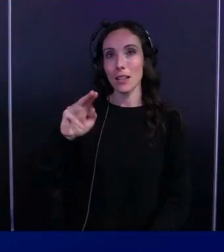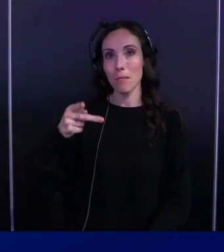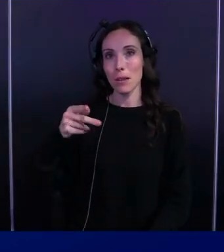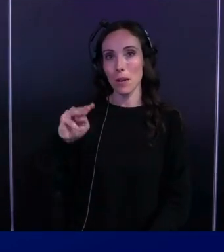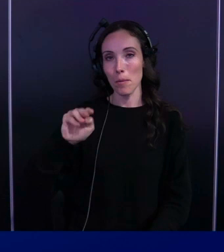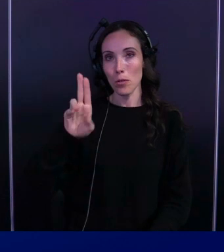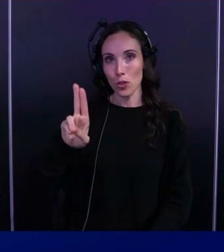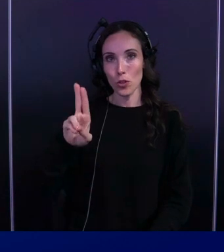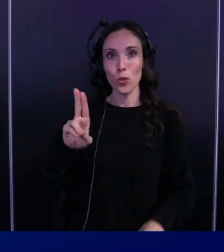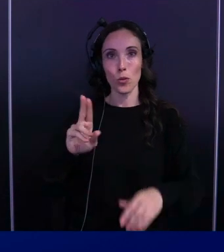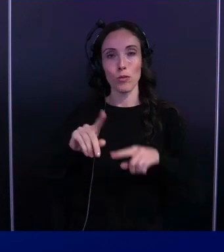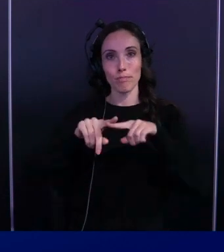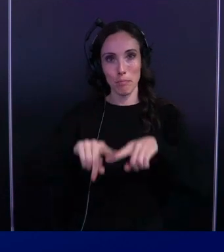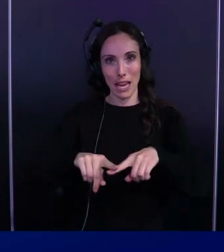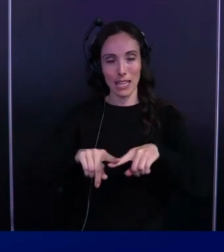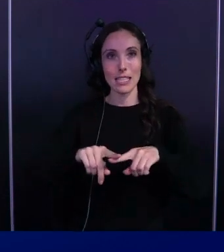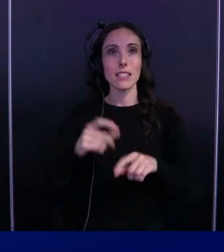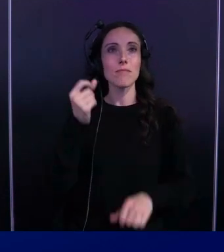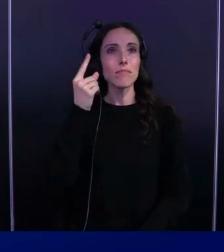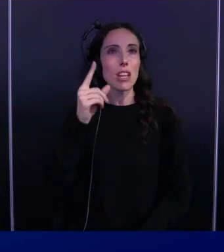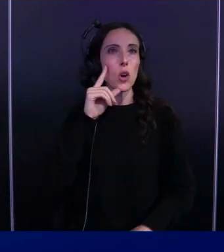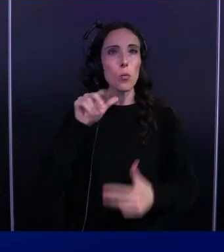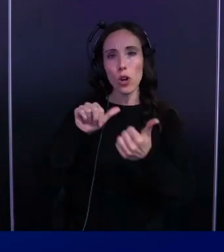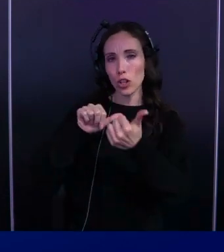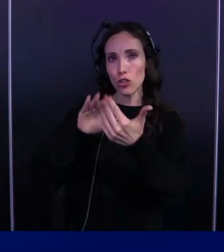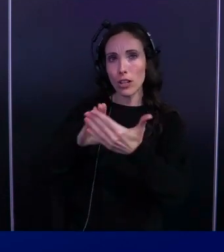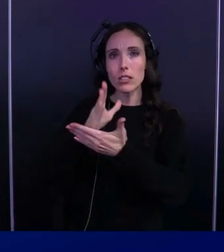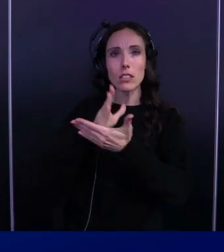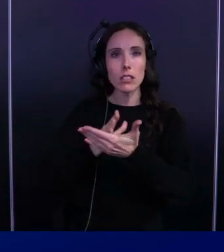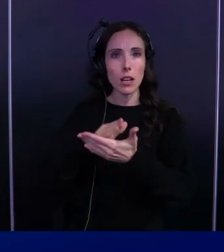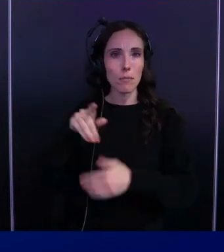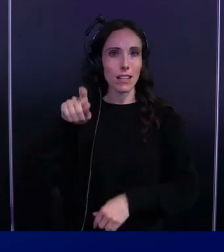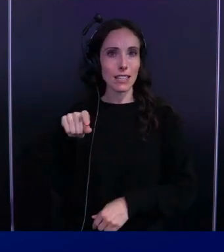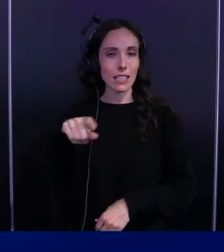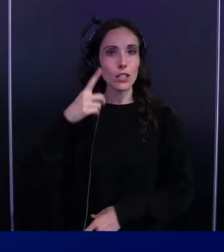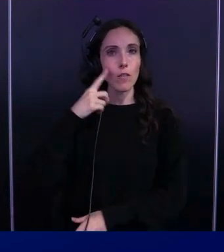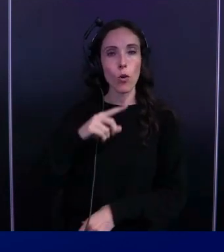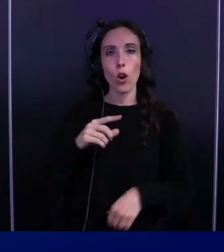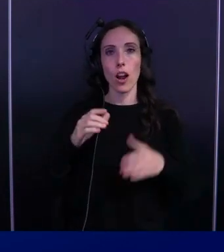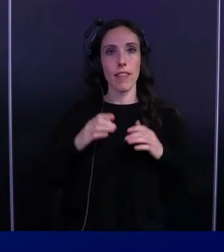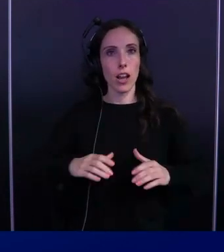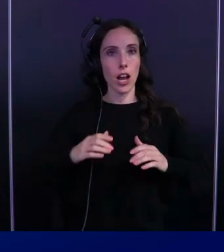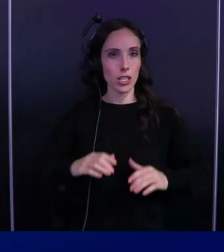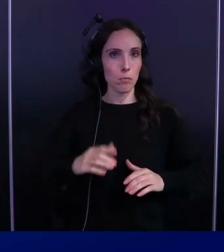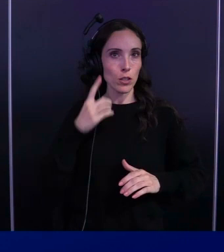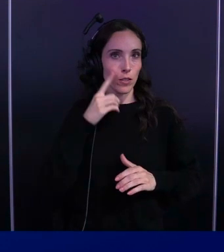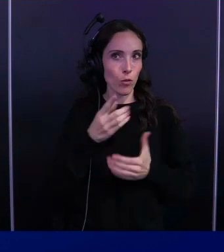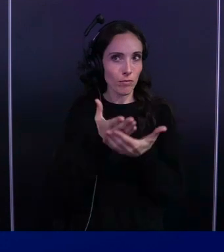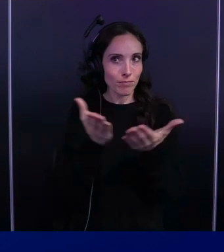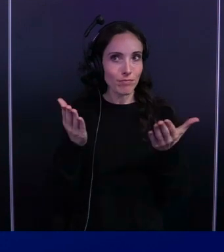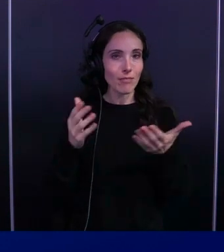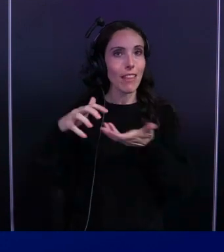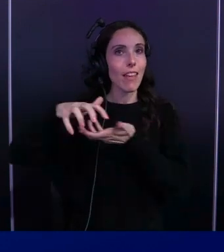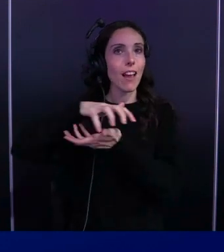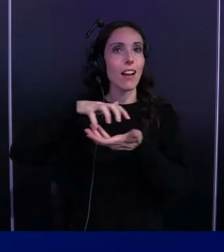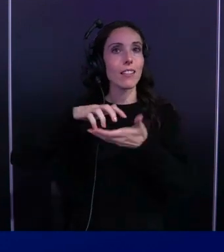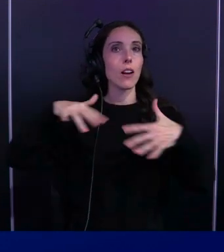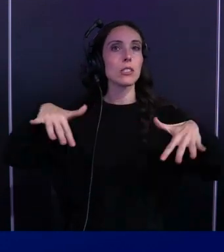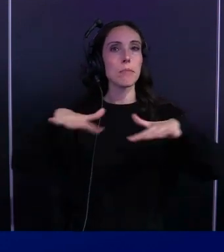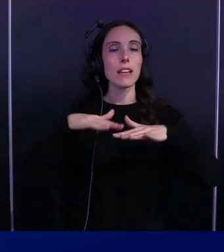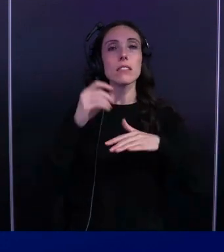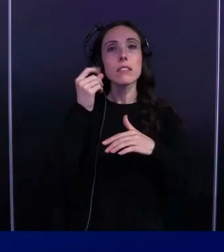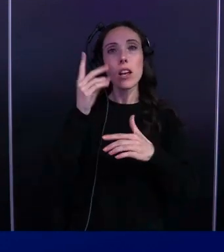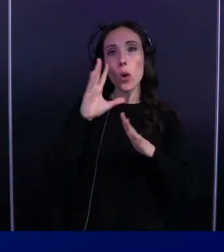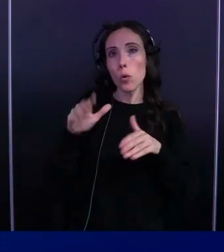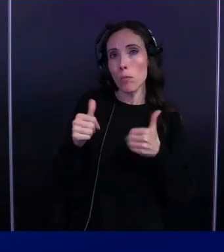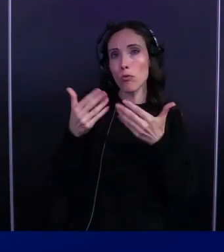addresses some of the needs that customers have in the confidential computing space. So it provides